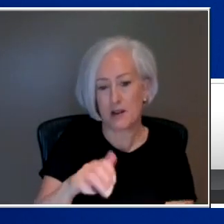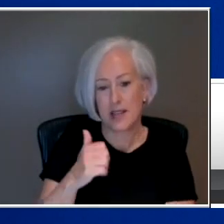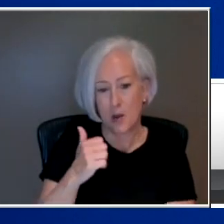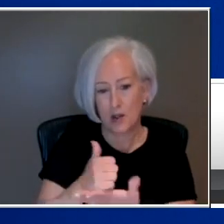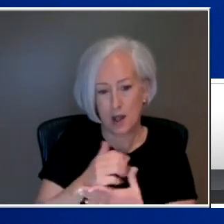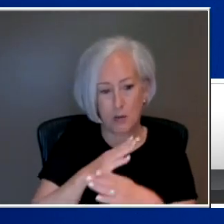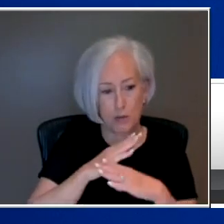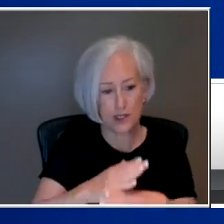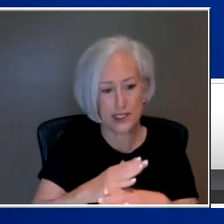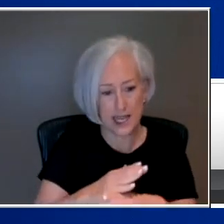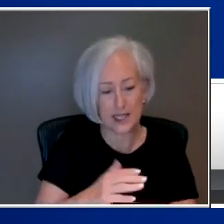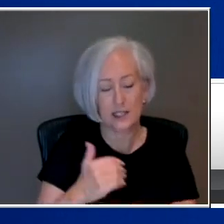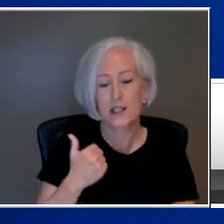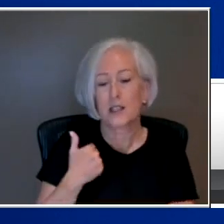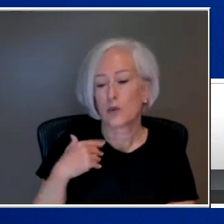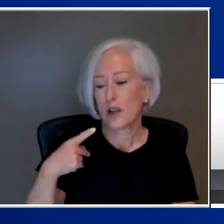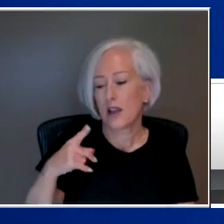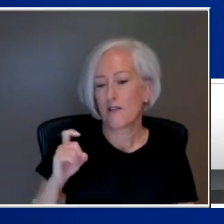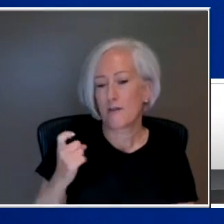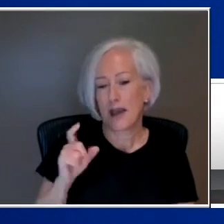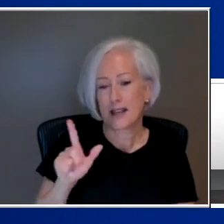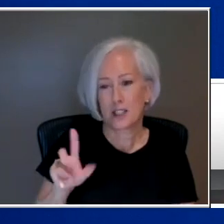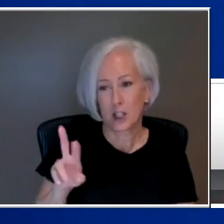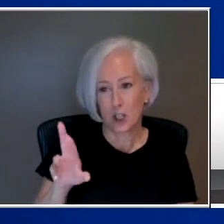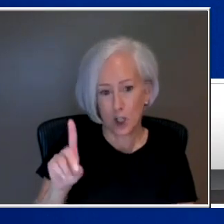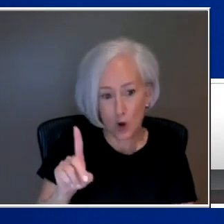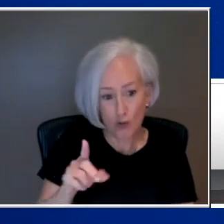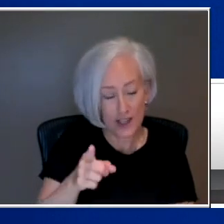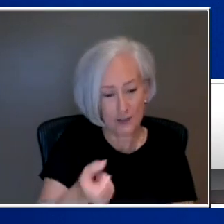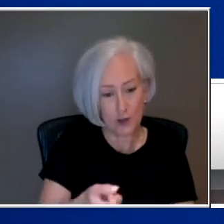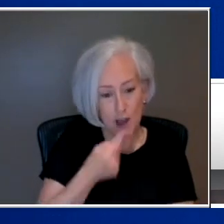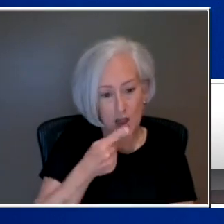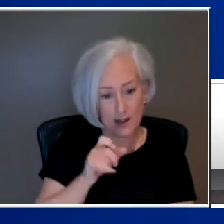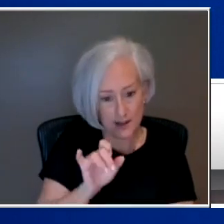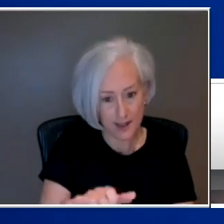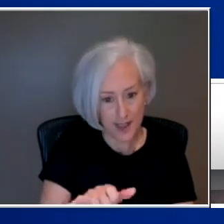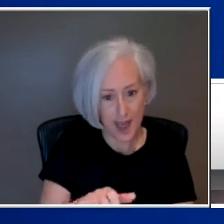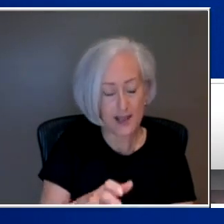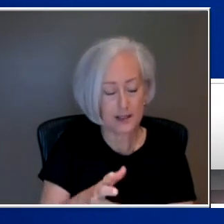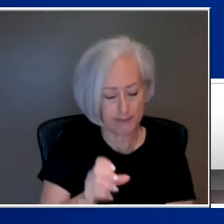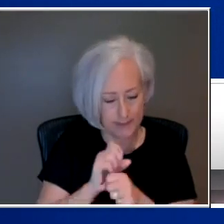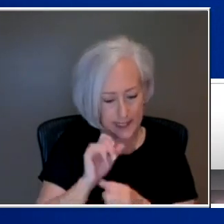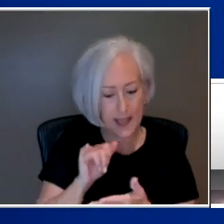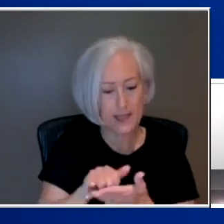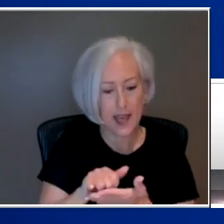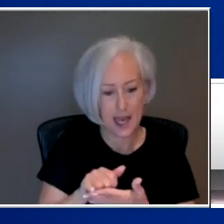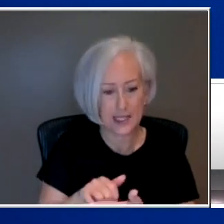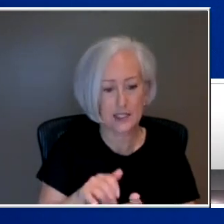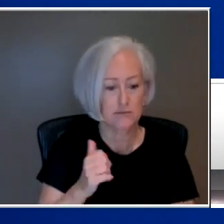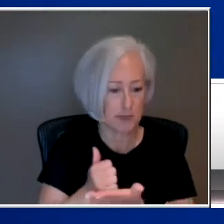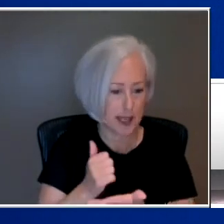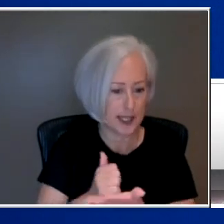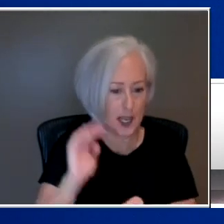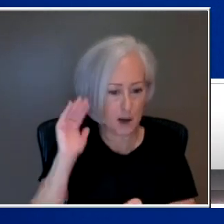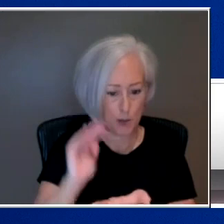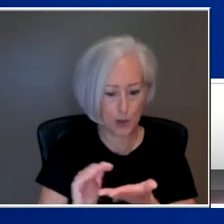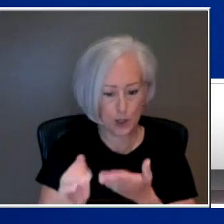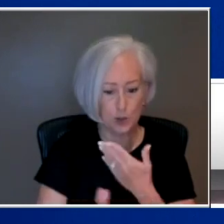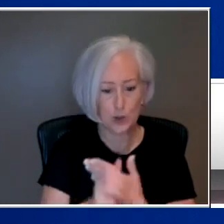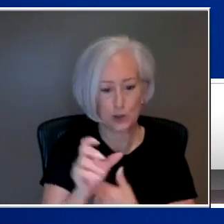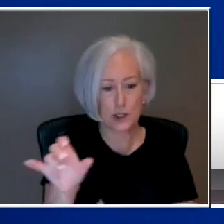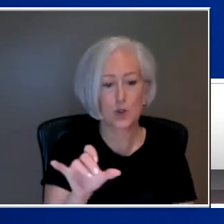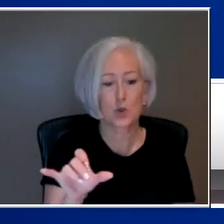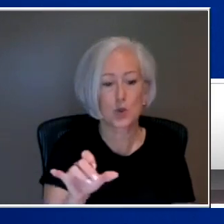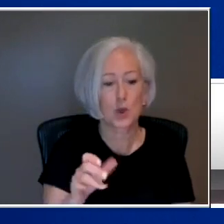will help protect. We know that we have Paxlovid. If you can take Paxlovid, get that, take that. That can help reduce your risk as well. So I think we